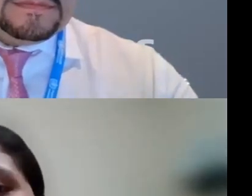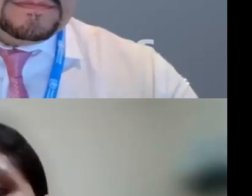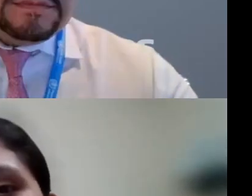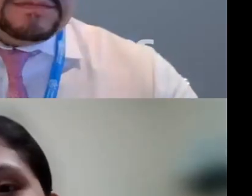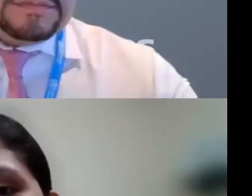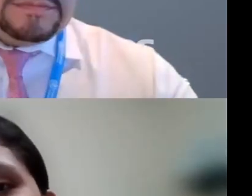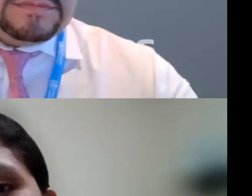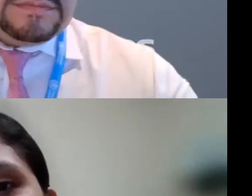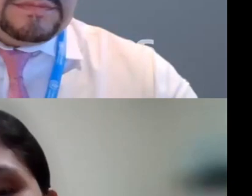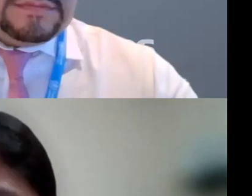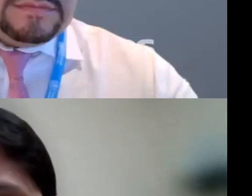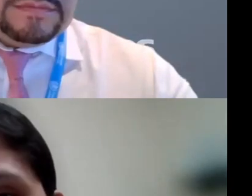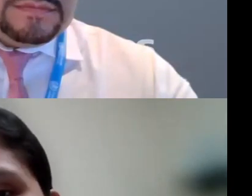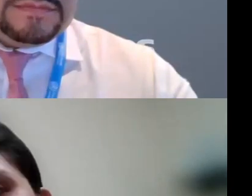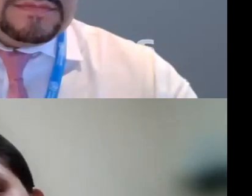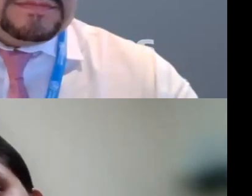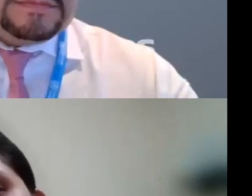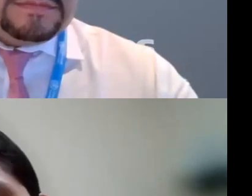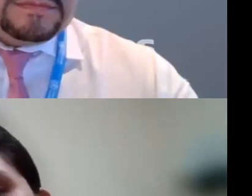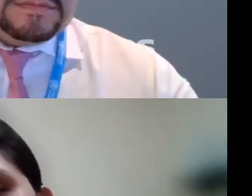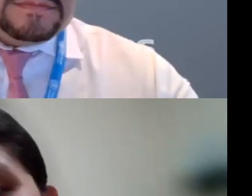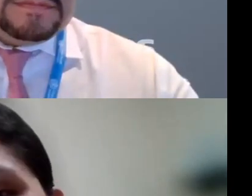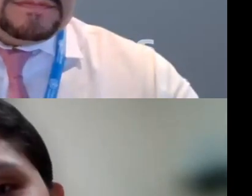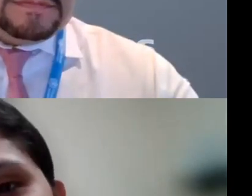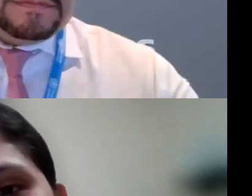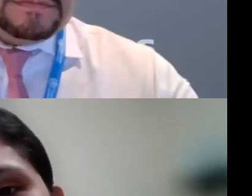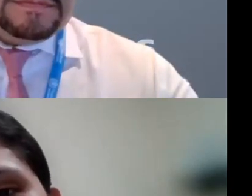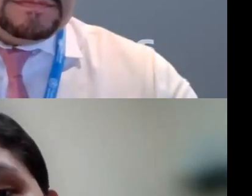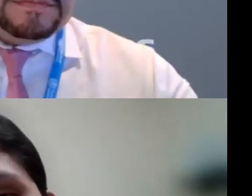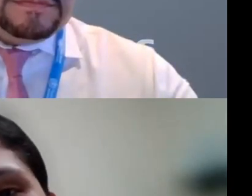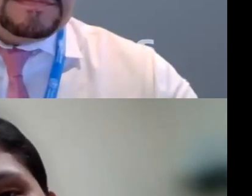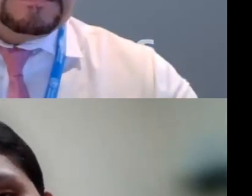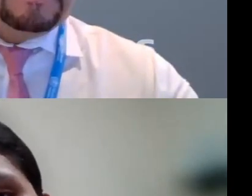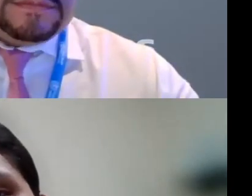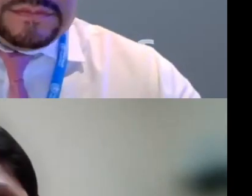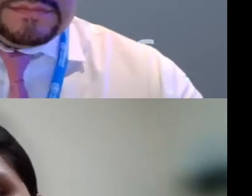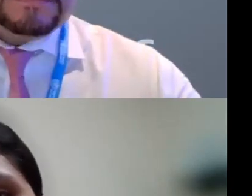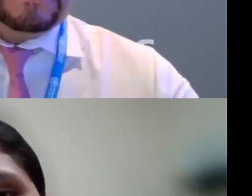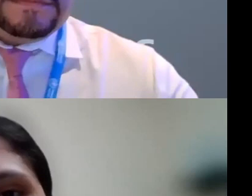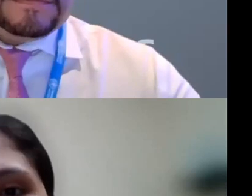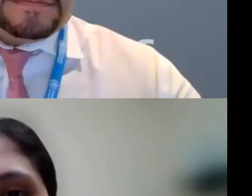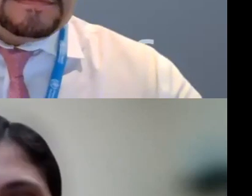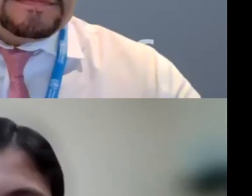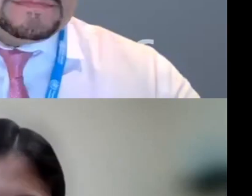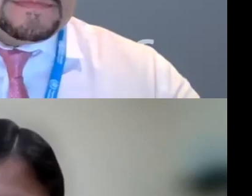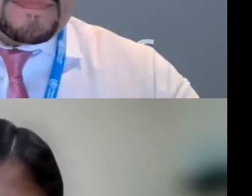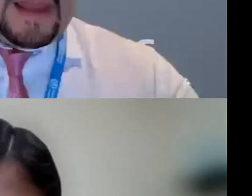we also want to have different groups, then we also need to have youth voices and children